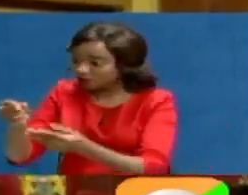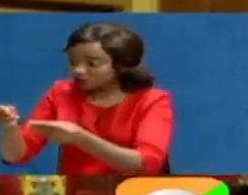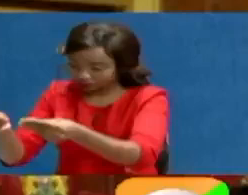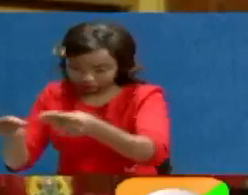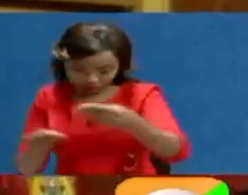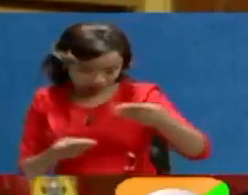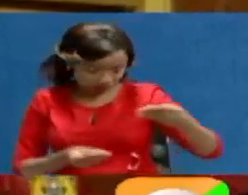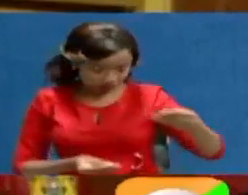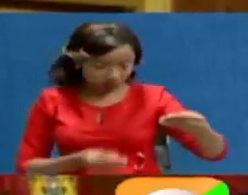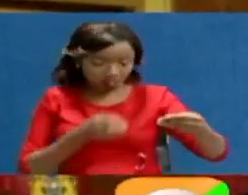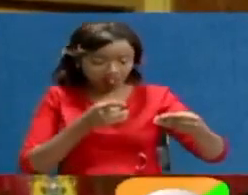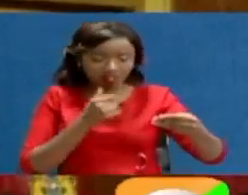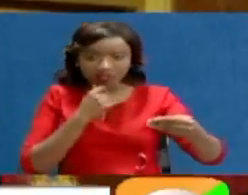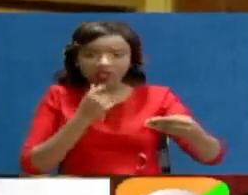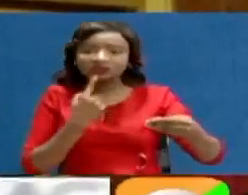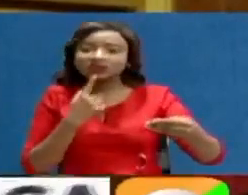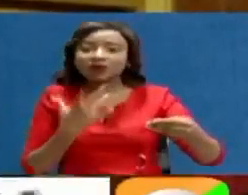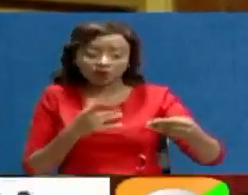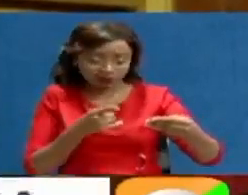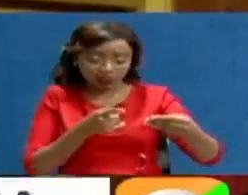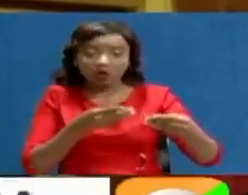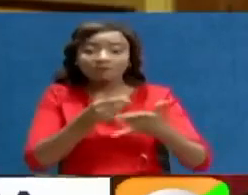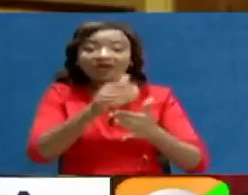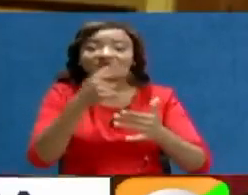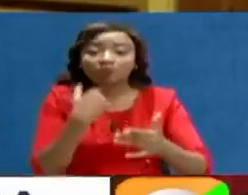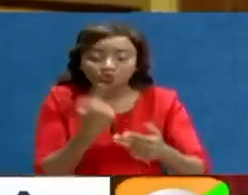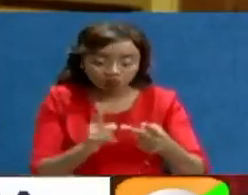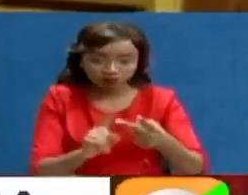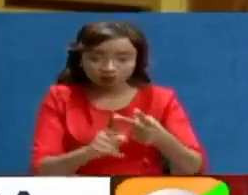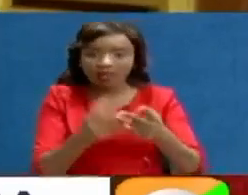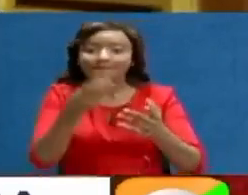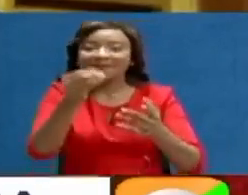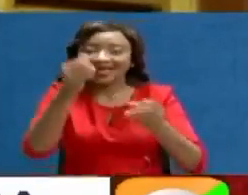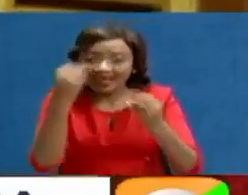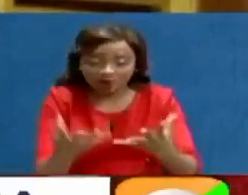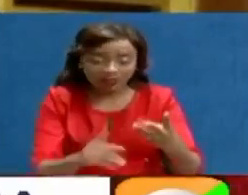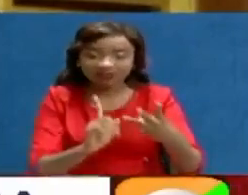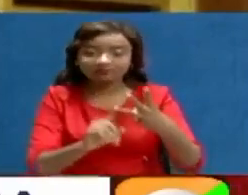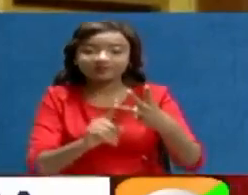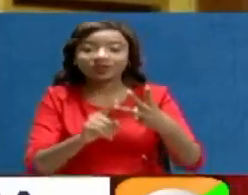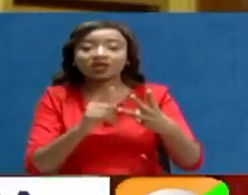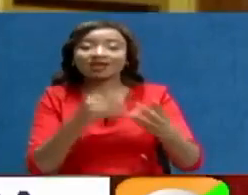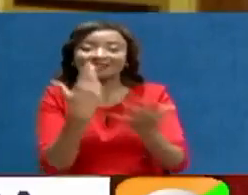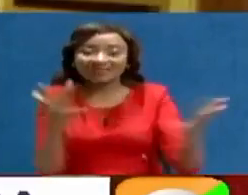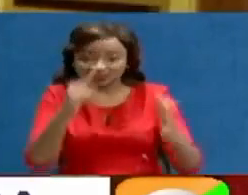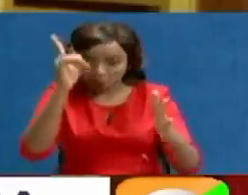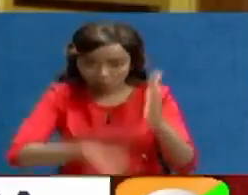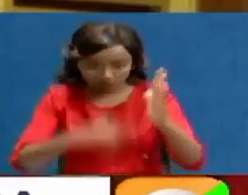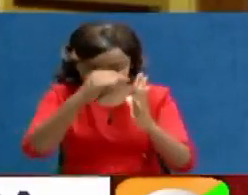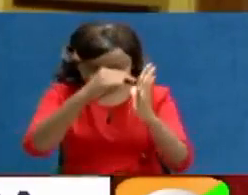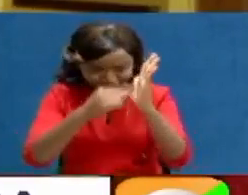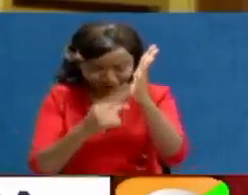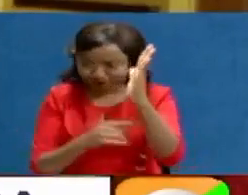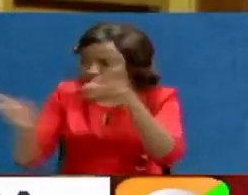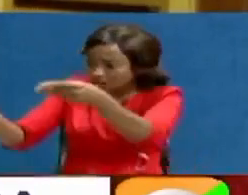list of where to procure from, she's given a list of prices, and she has also given a list in terms of the items. What we